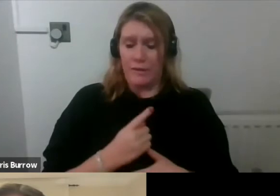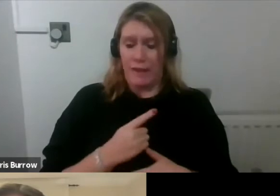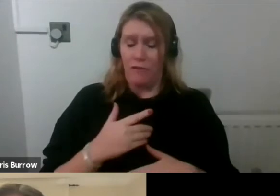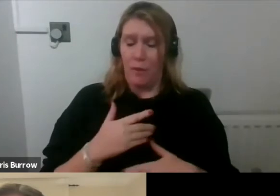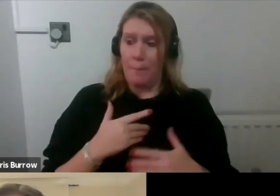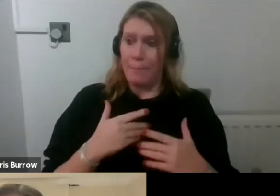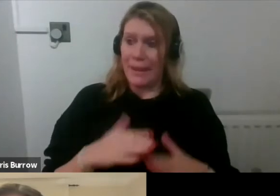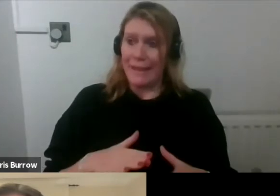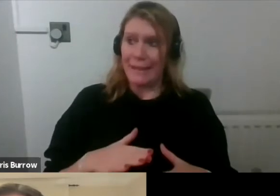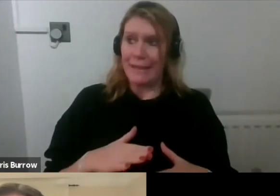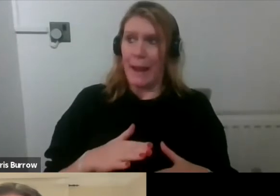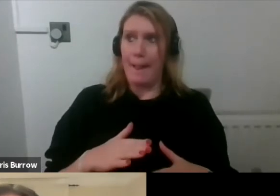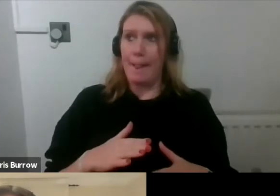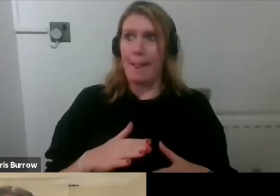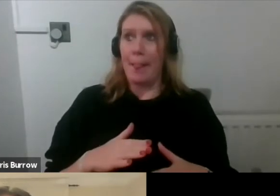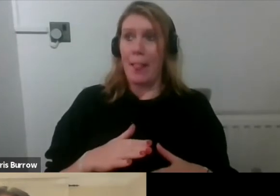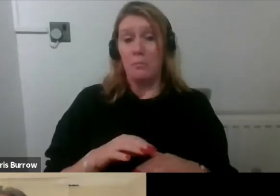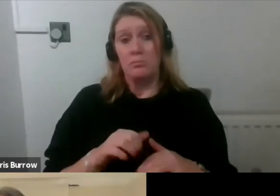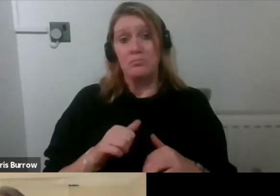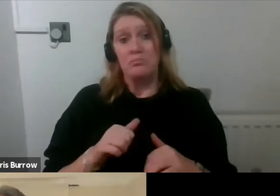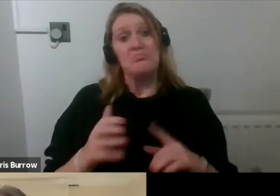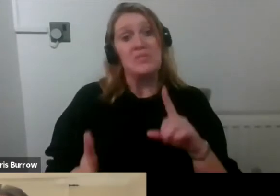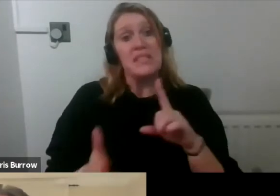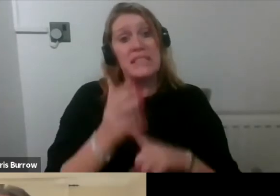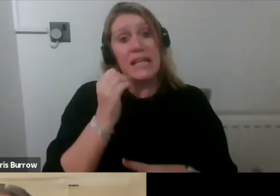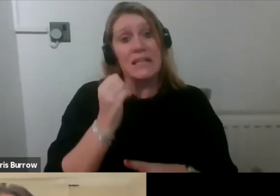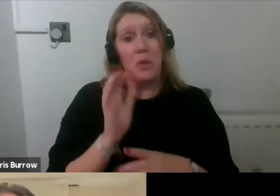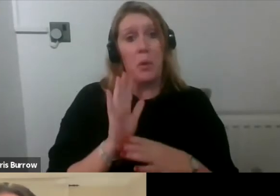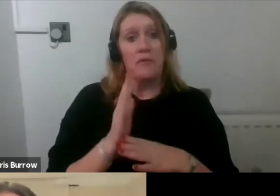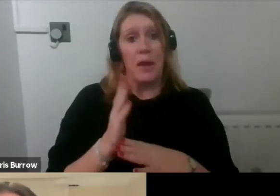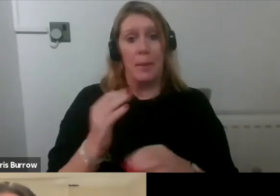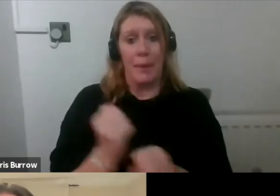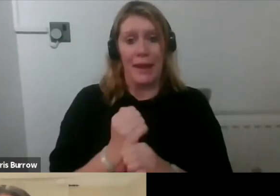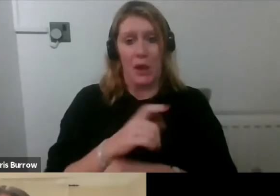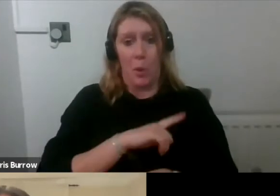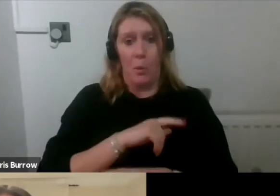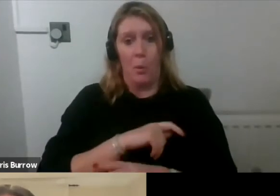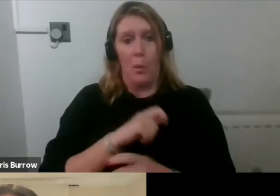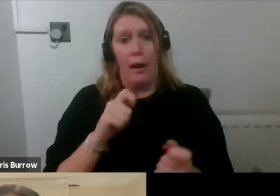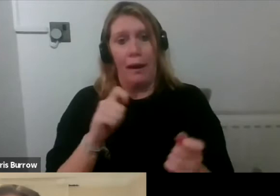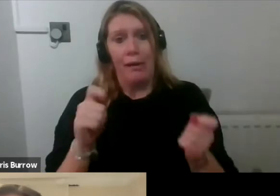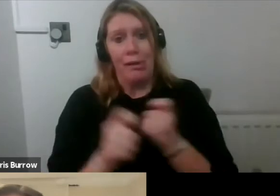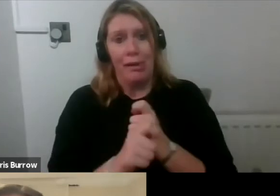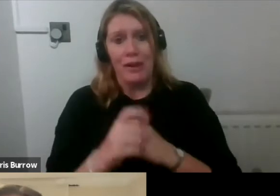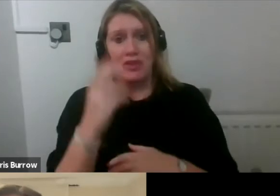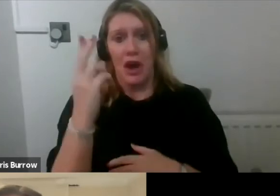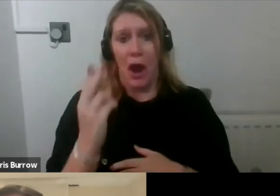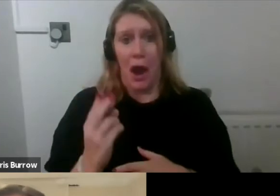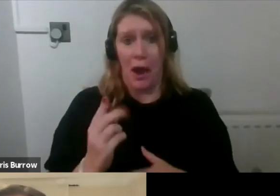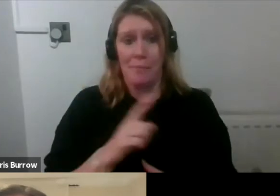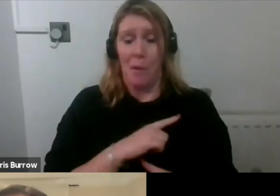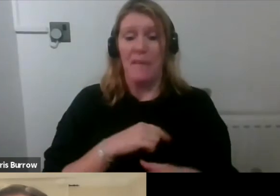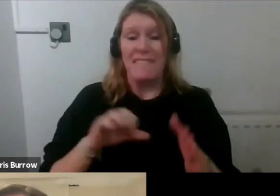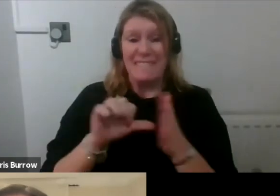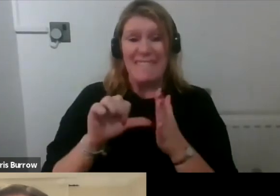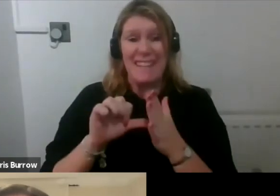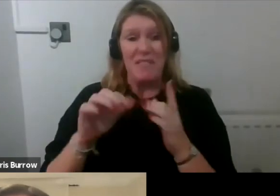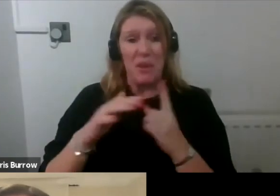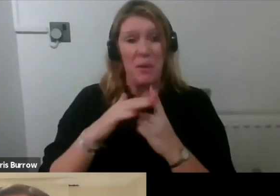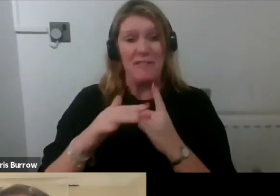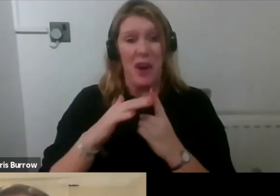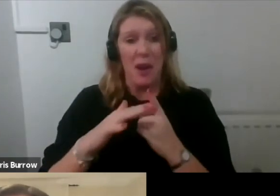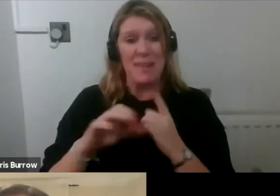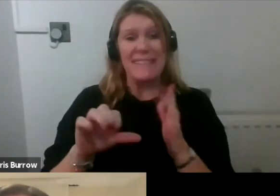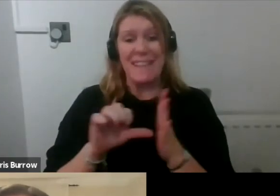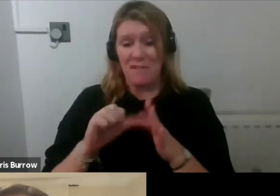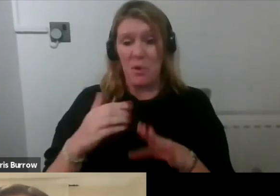why turn to art, which is a tortuous environment for anybody. And really,